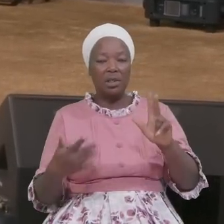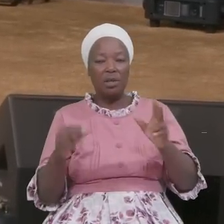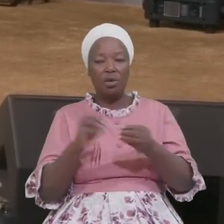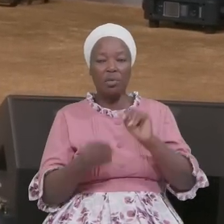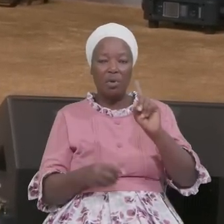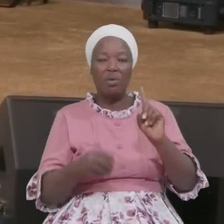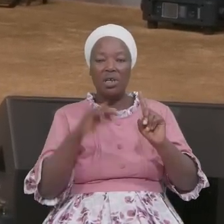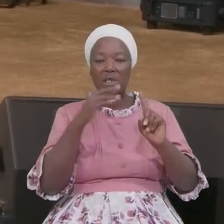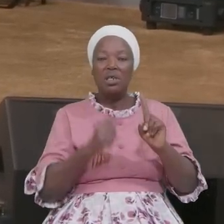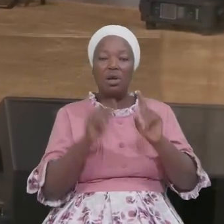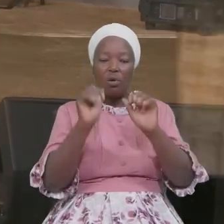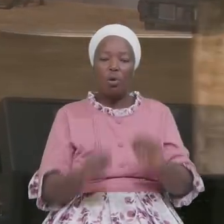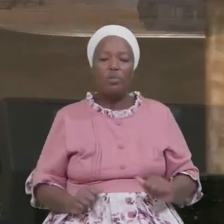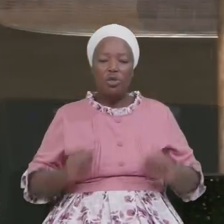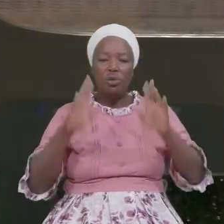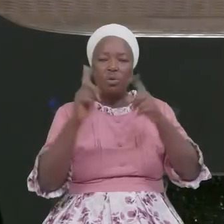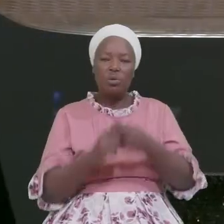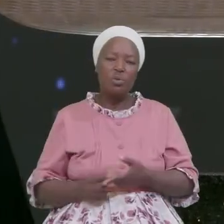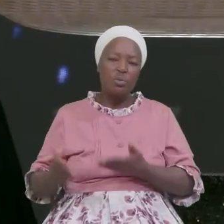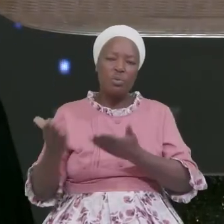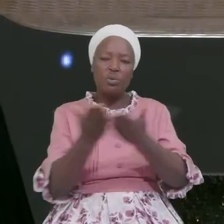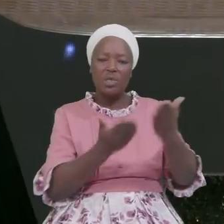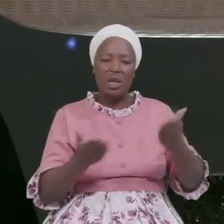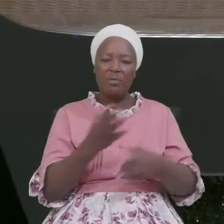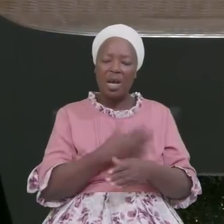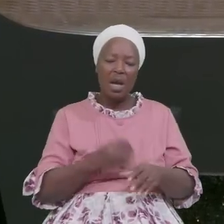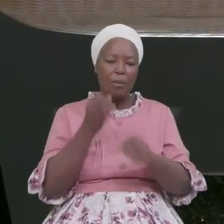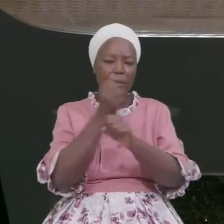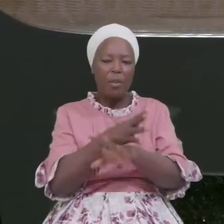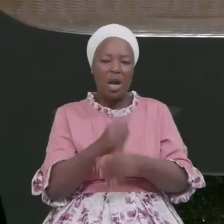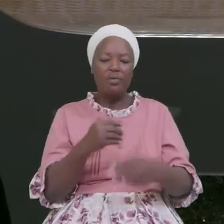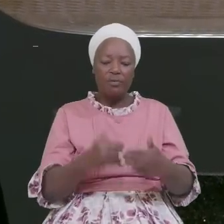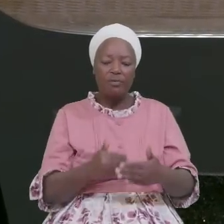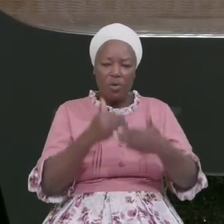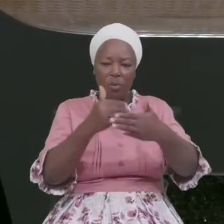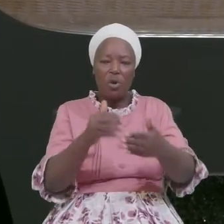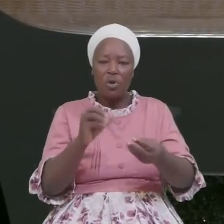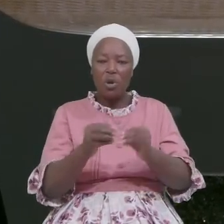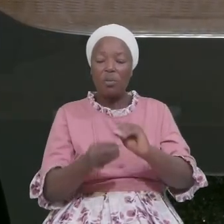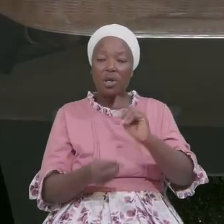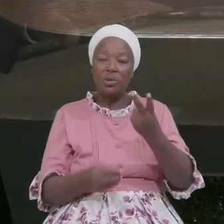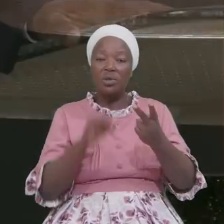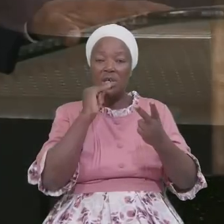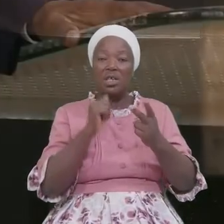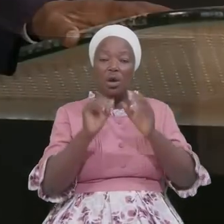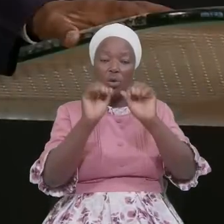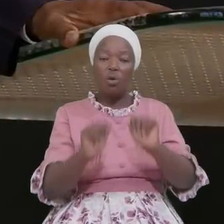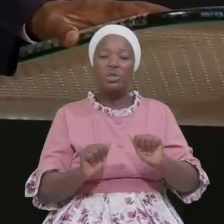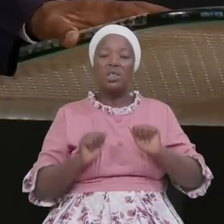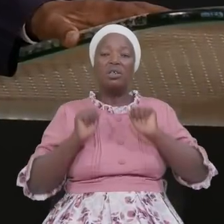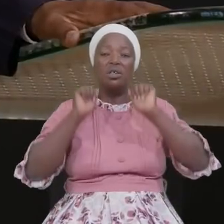commission to serve and march forward. Number two, we're looking at the consecration